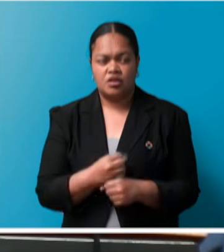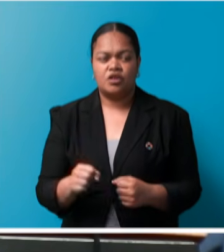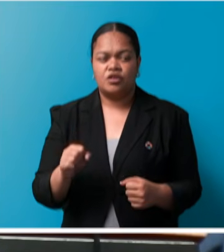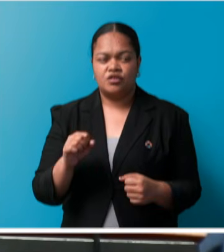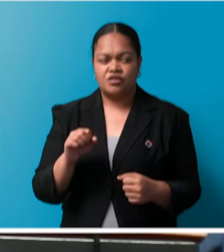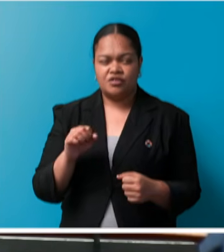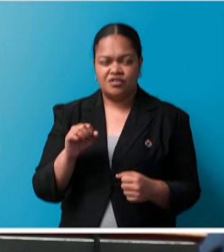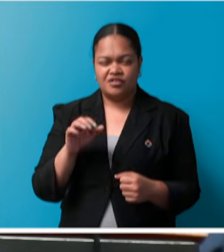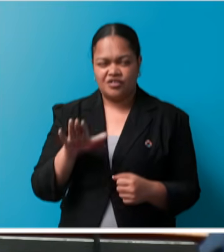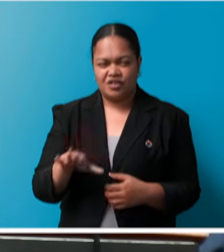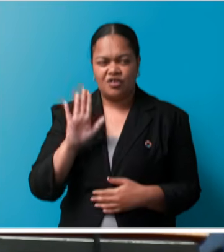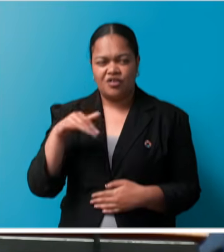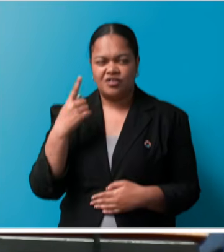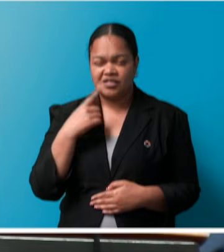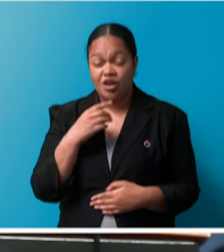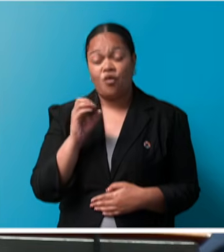So okay.